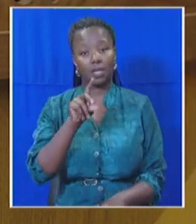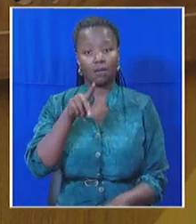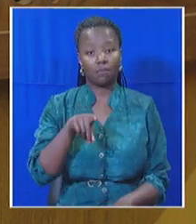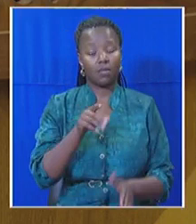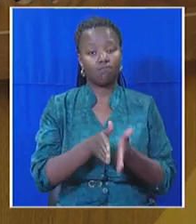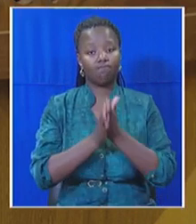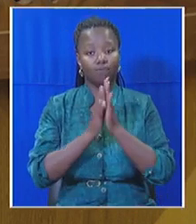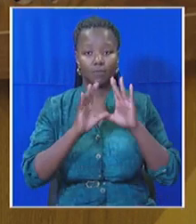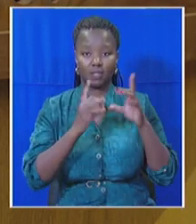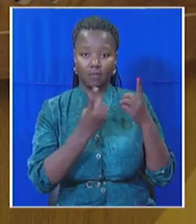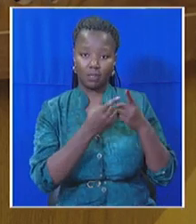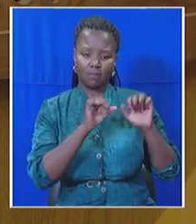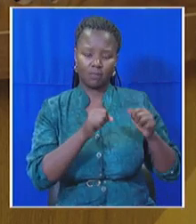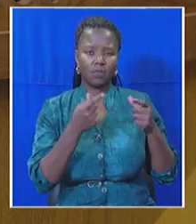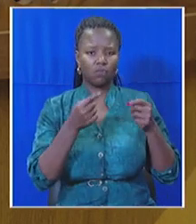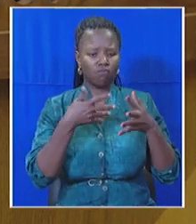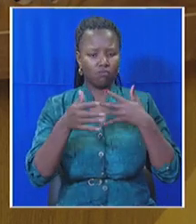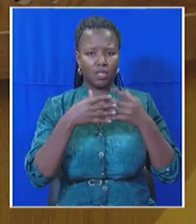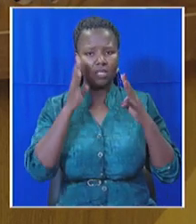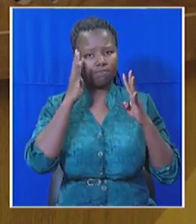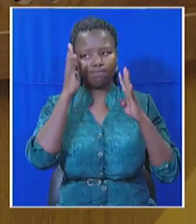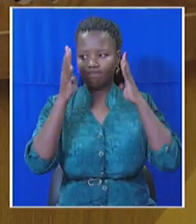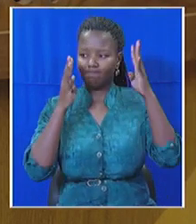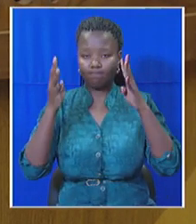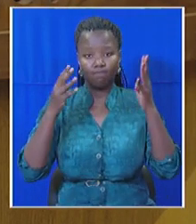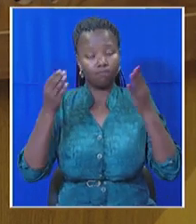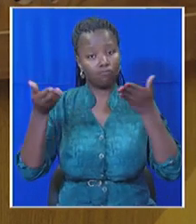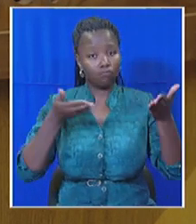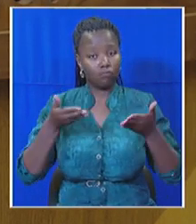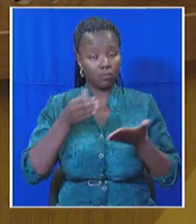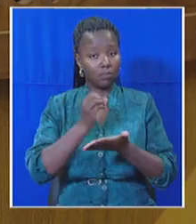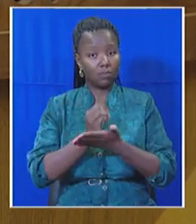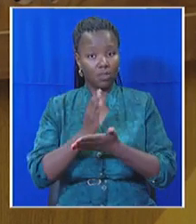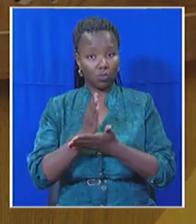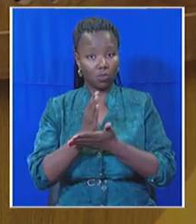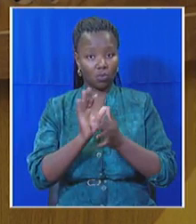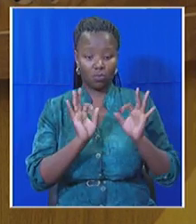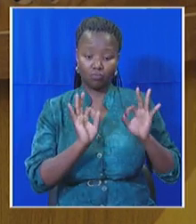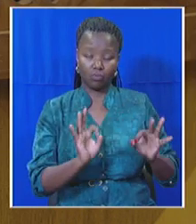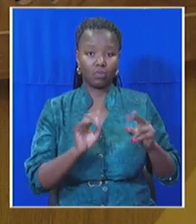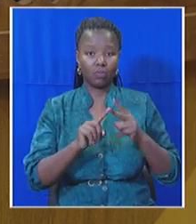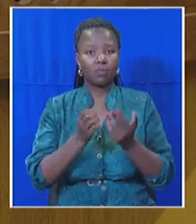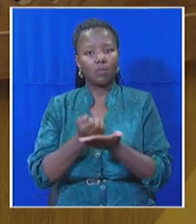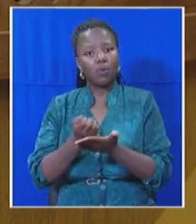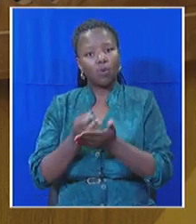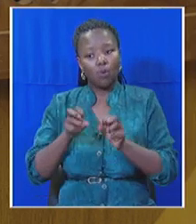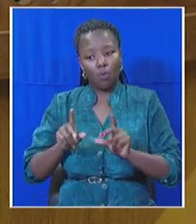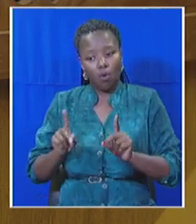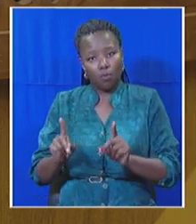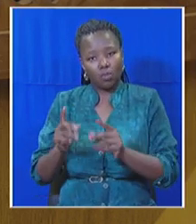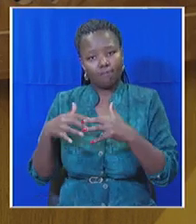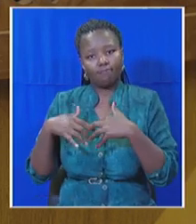come up with innovative ways to ensure that decent and sustainable employment opportunities are